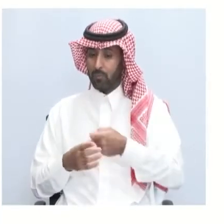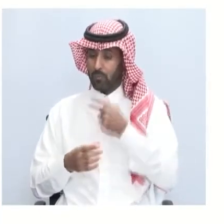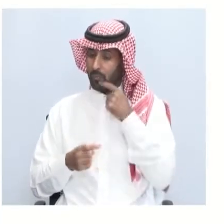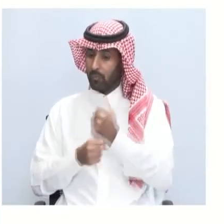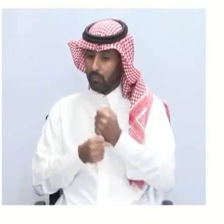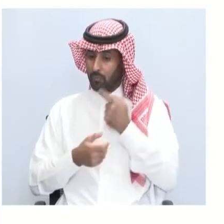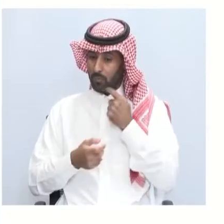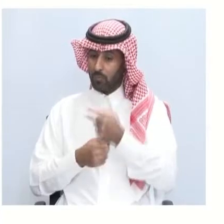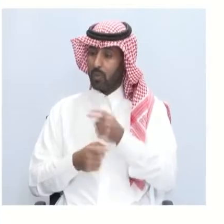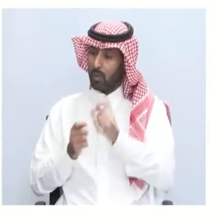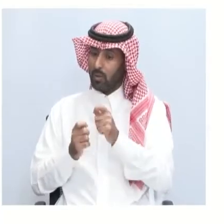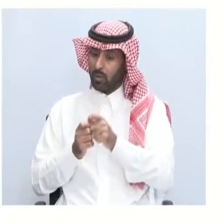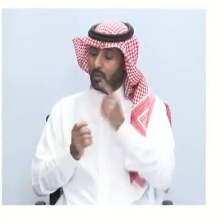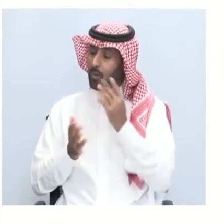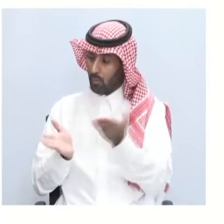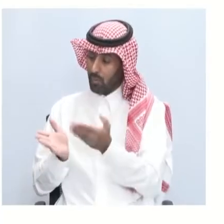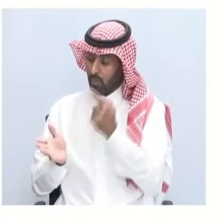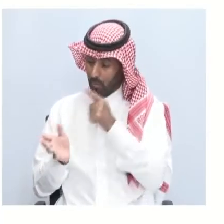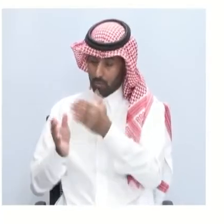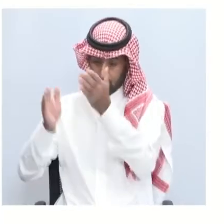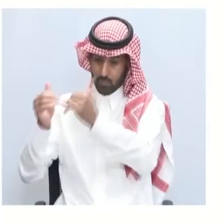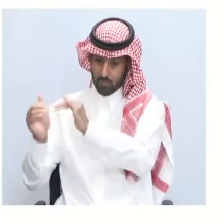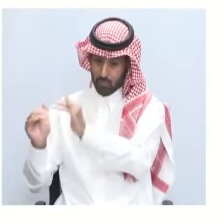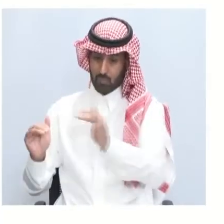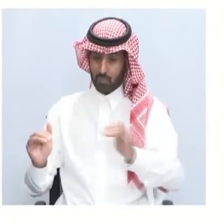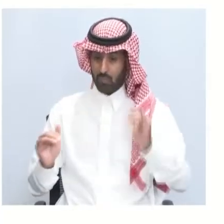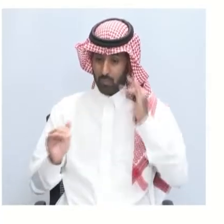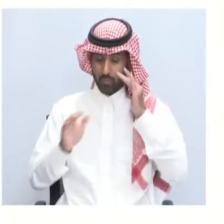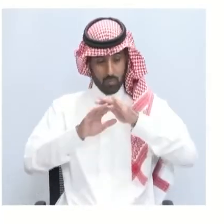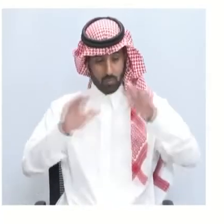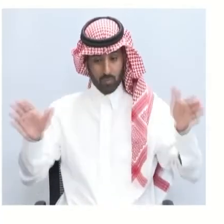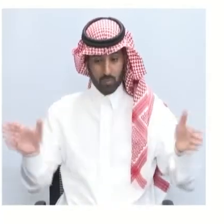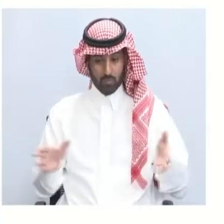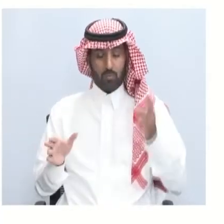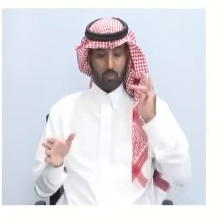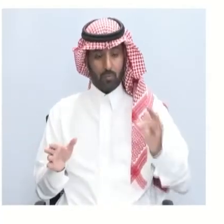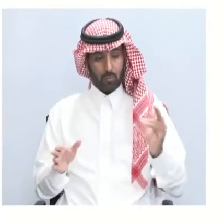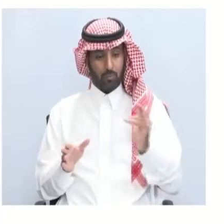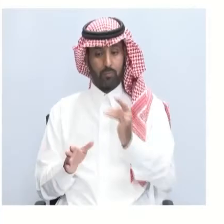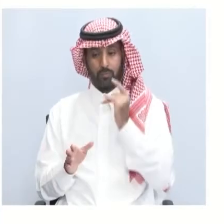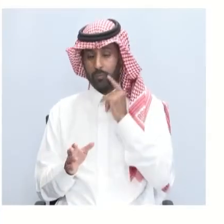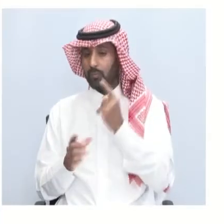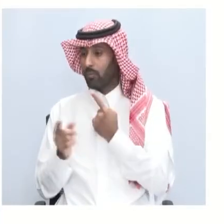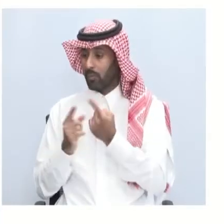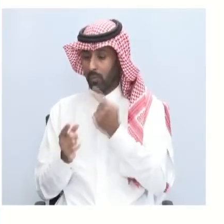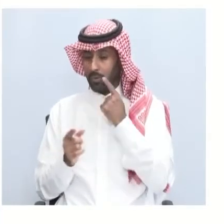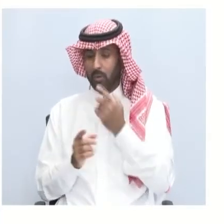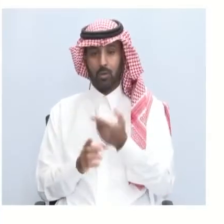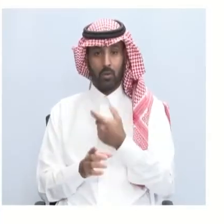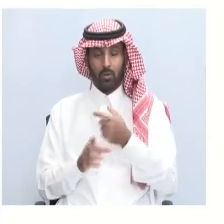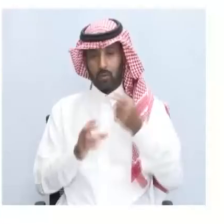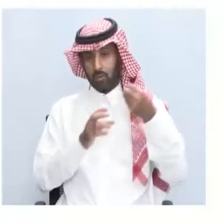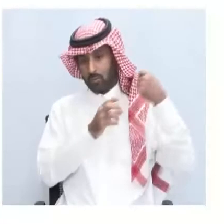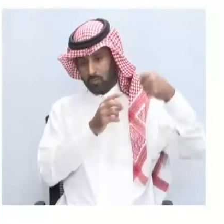businessman gives advice to members of the audience. Remember the word prosperous, because we'll be talking about it